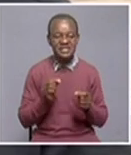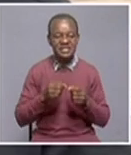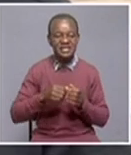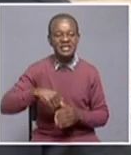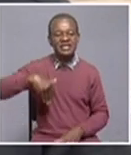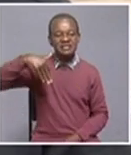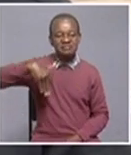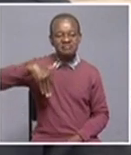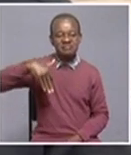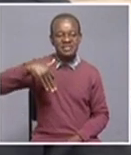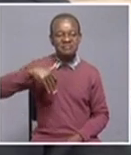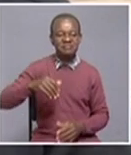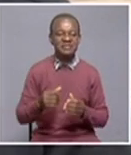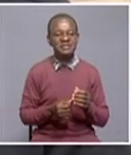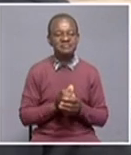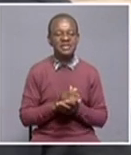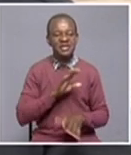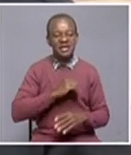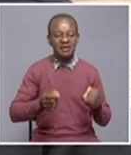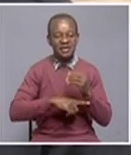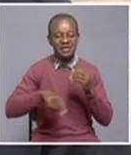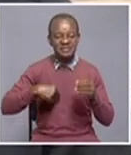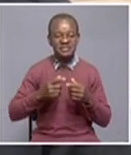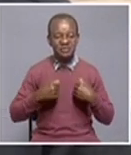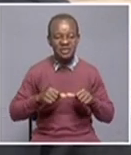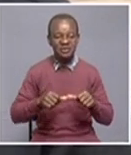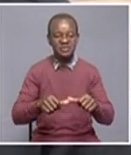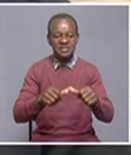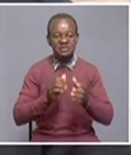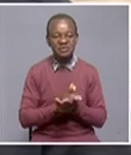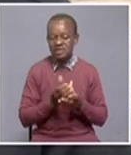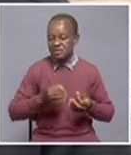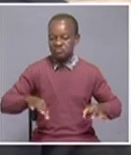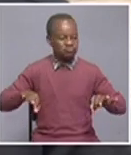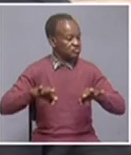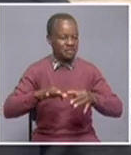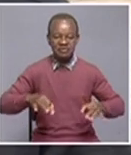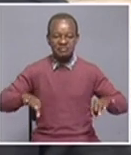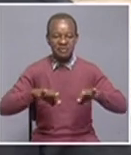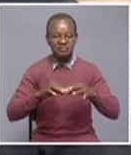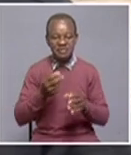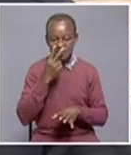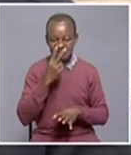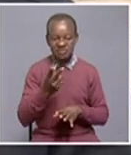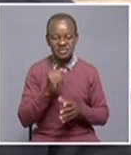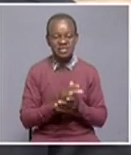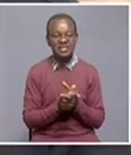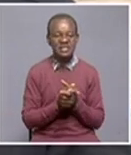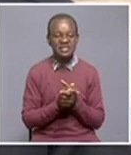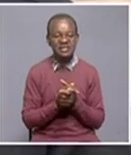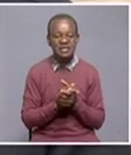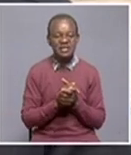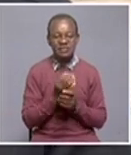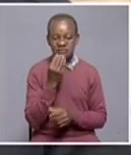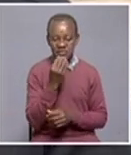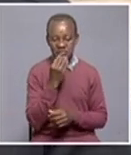thinking should be geared towards more intensive farming to stimulate, production, be it at a small scale level or